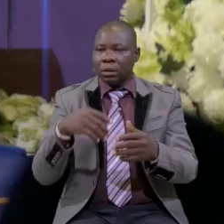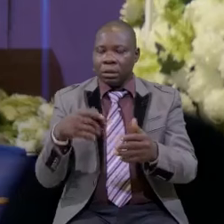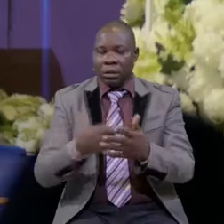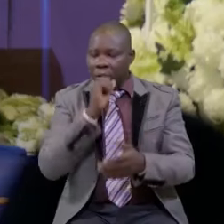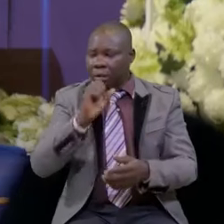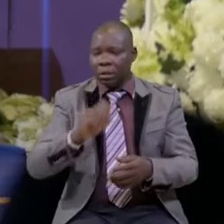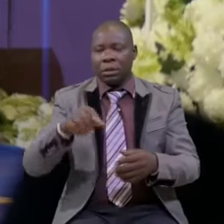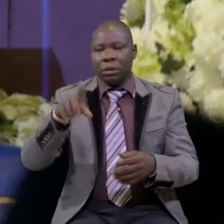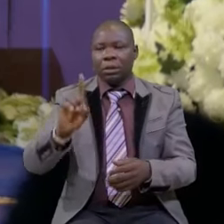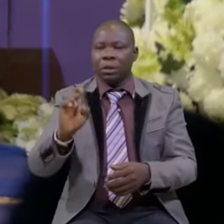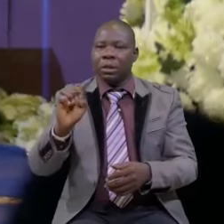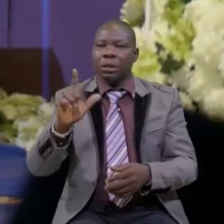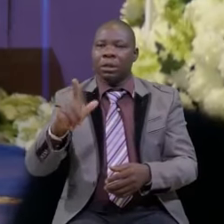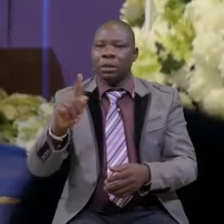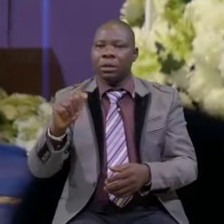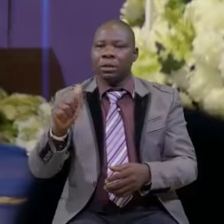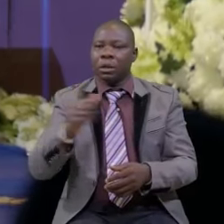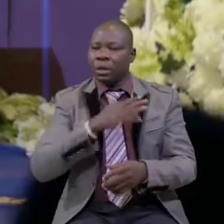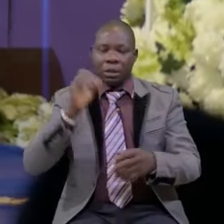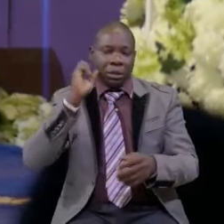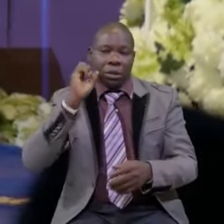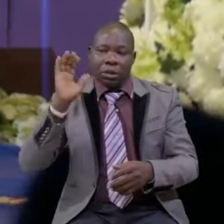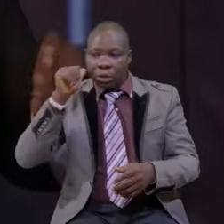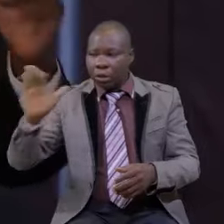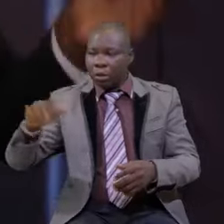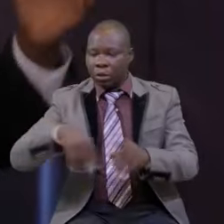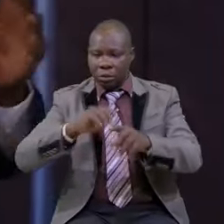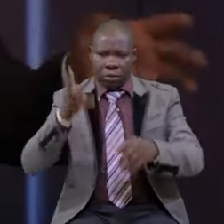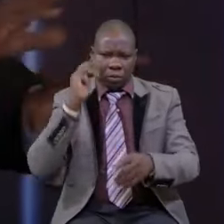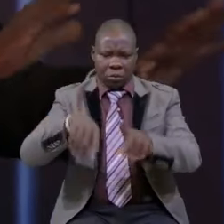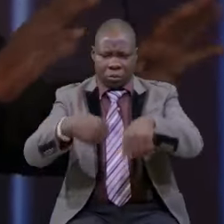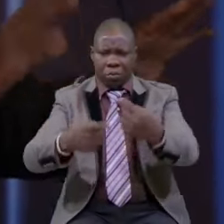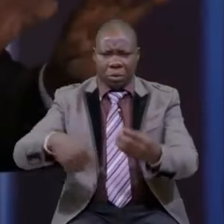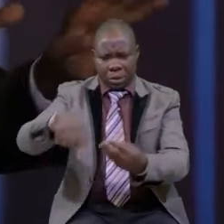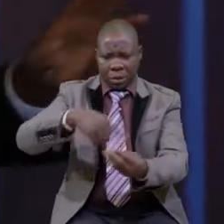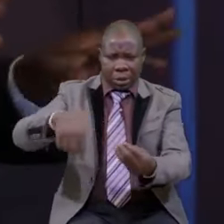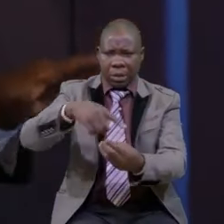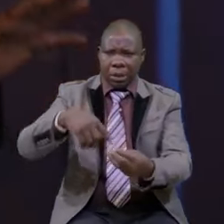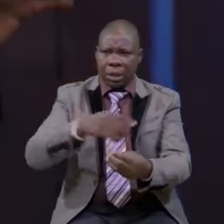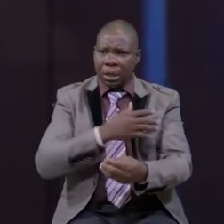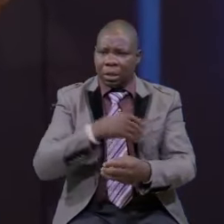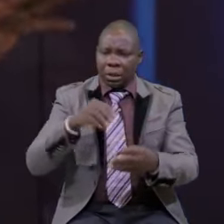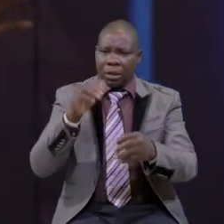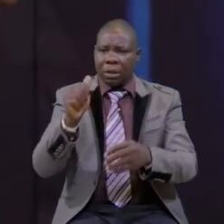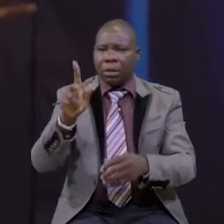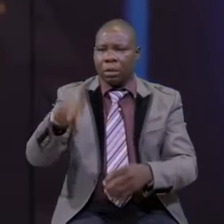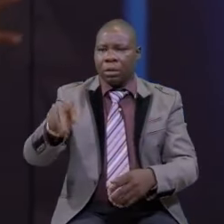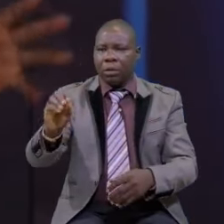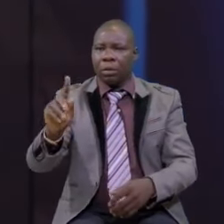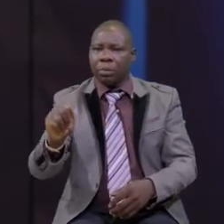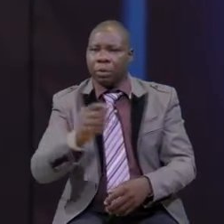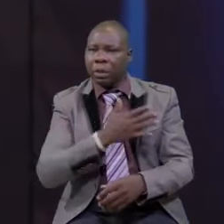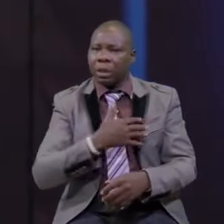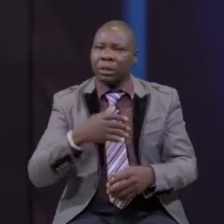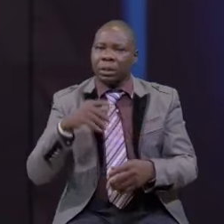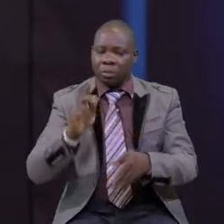upside down. And Sister B said, let's evangelize and let's tell her. I said, no, don't be in